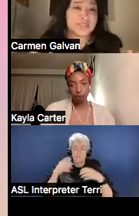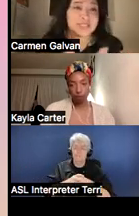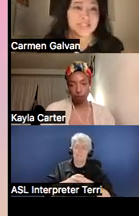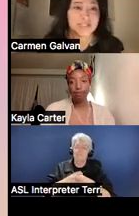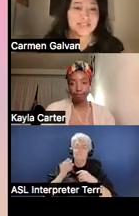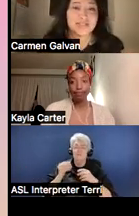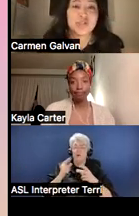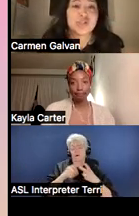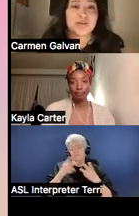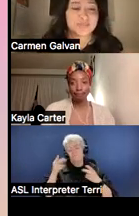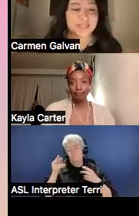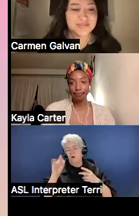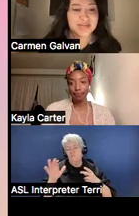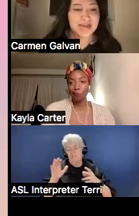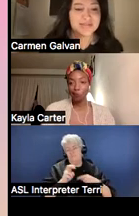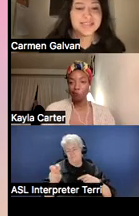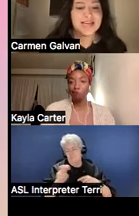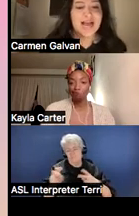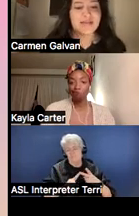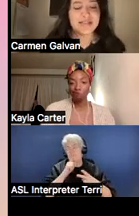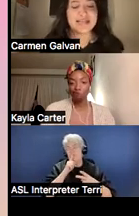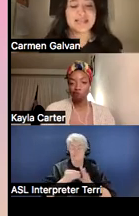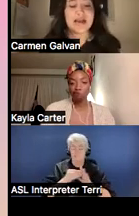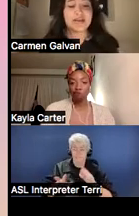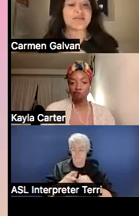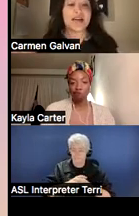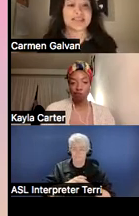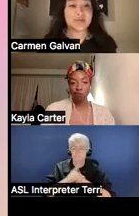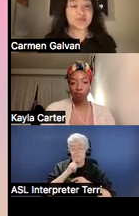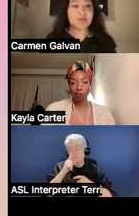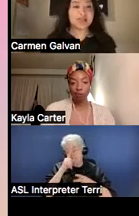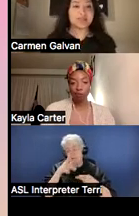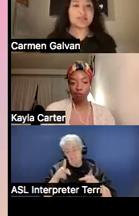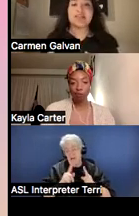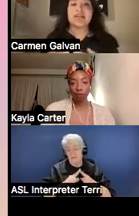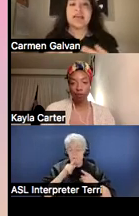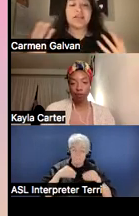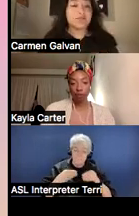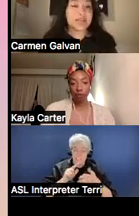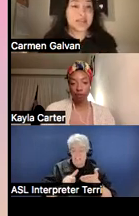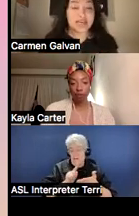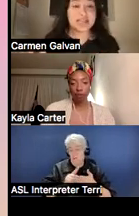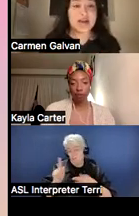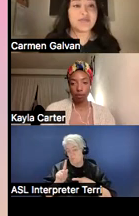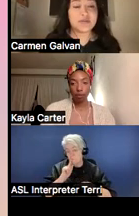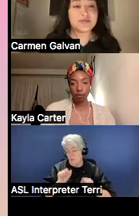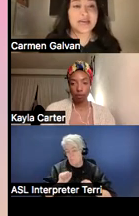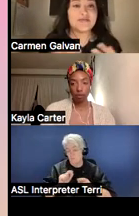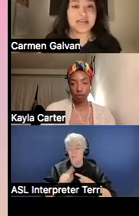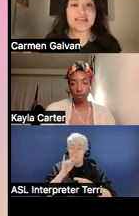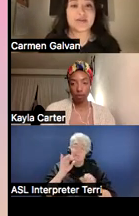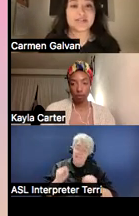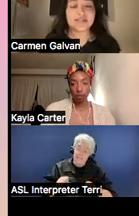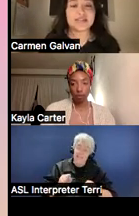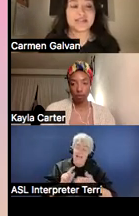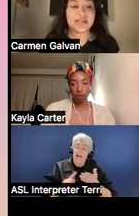public transportation is so expensive right now. And then allowing for flex hours where possible. If we can allow for people to have